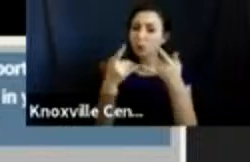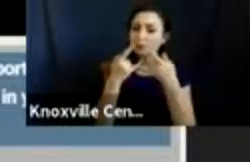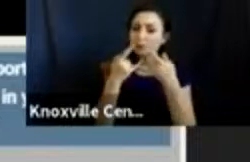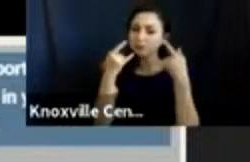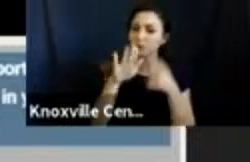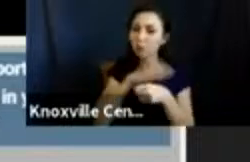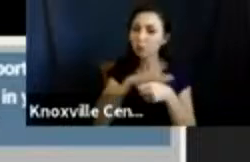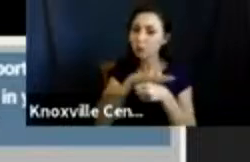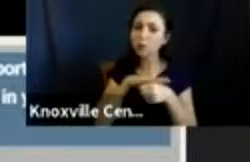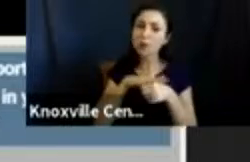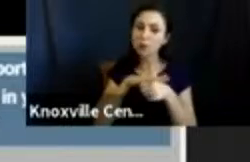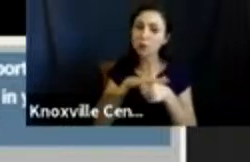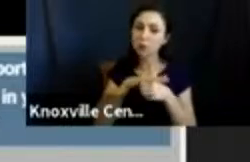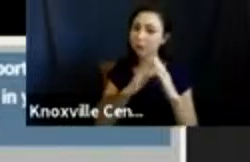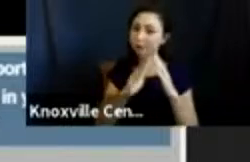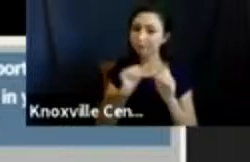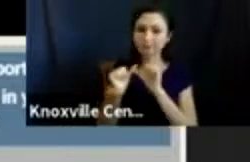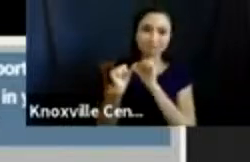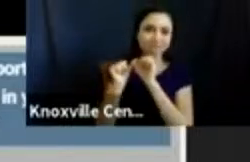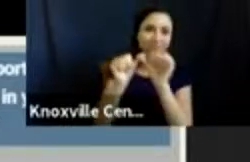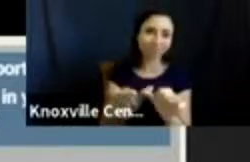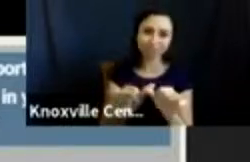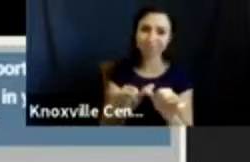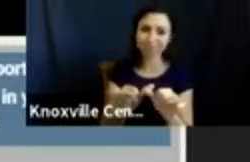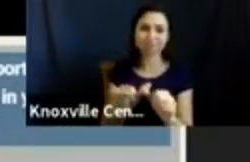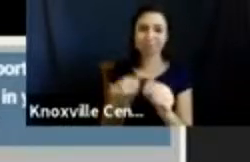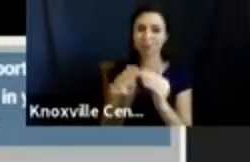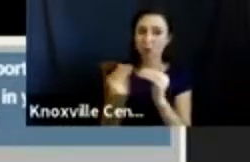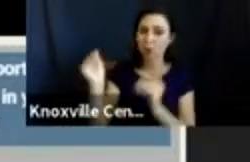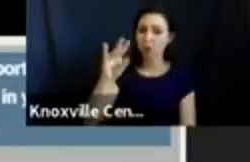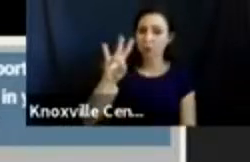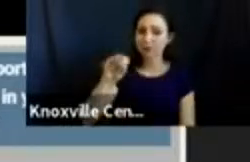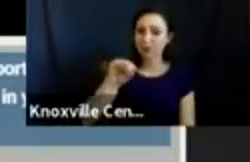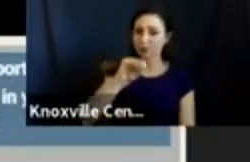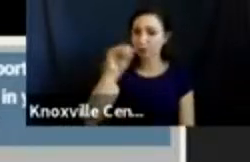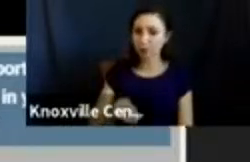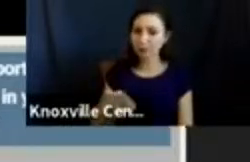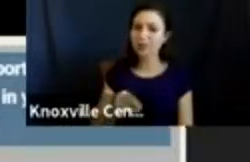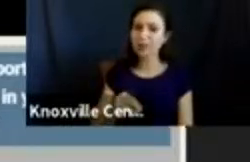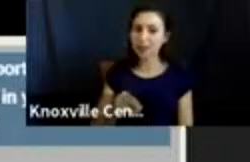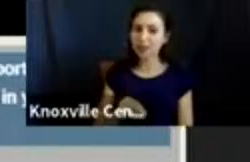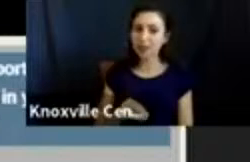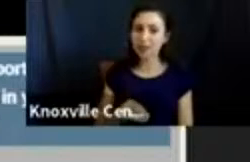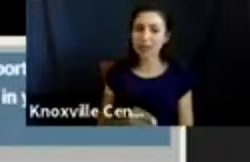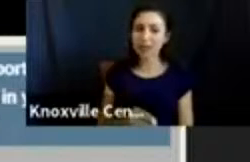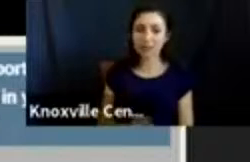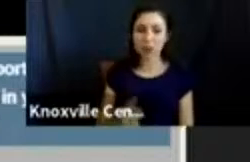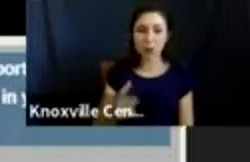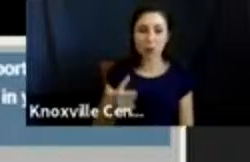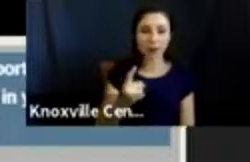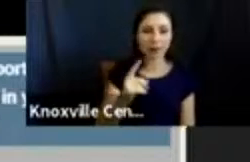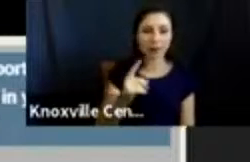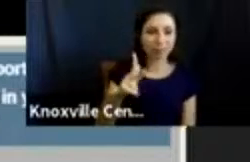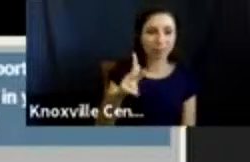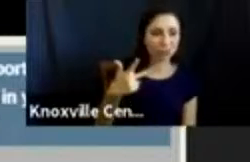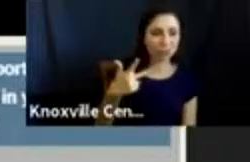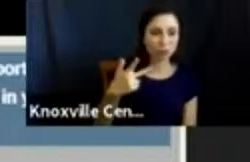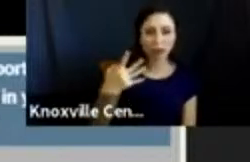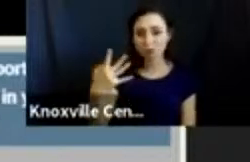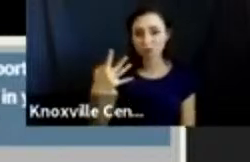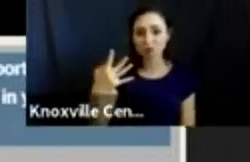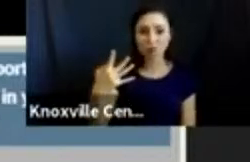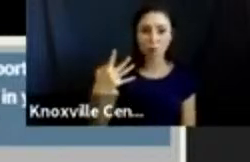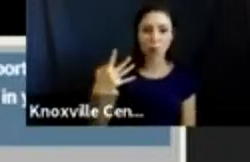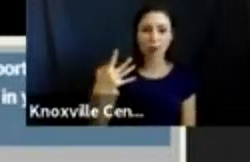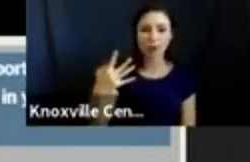we can see here that very consistently over 70%, so 3 in 4, 3 in 4